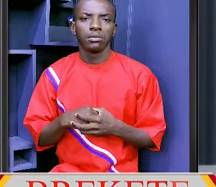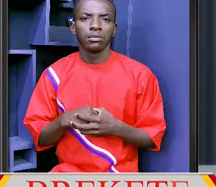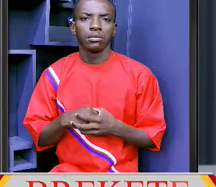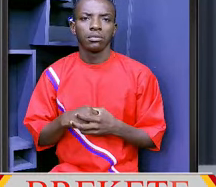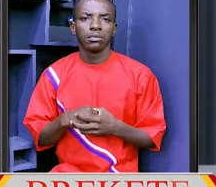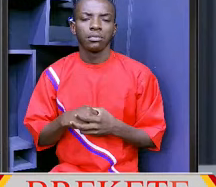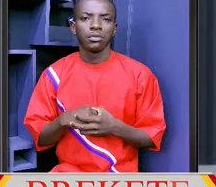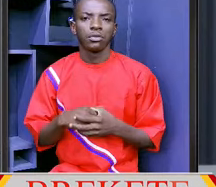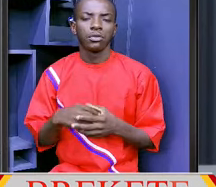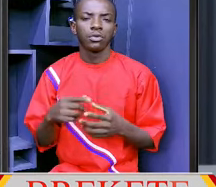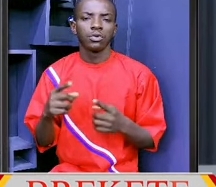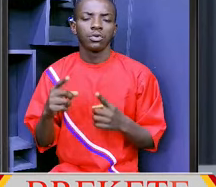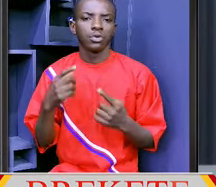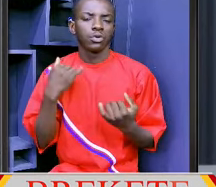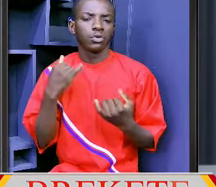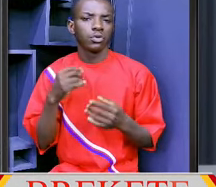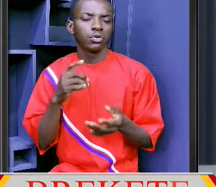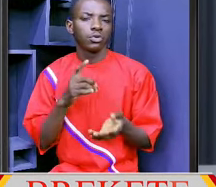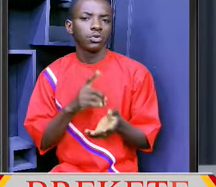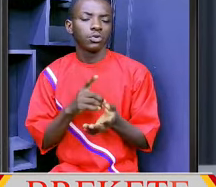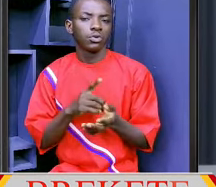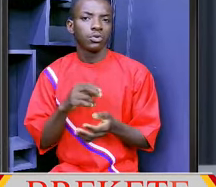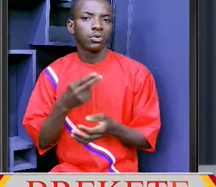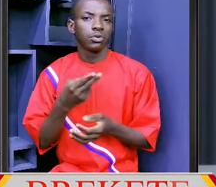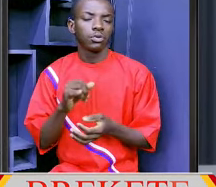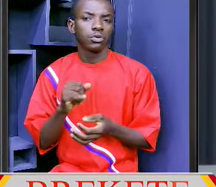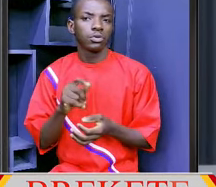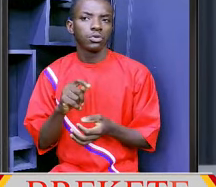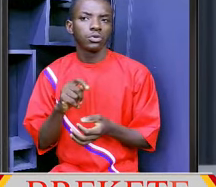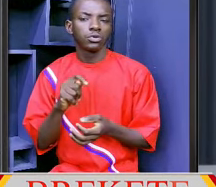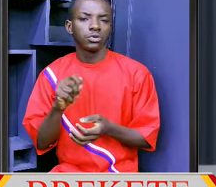I go call Dr. Hastrob. Okay.